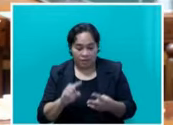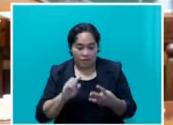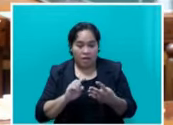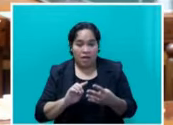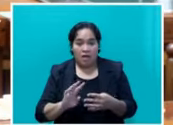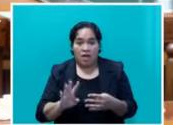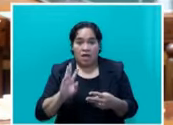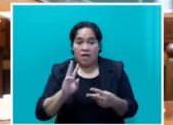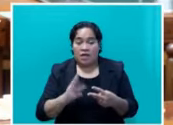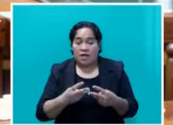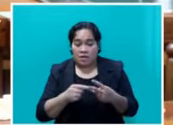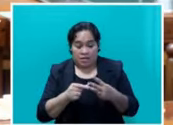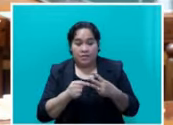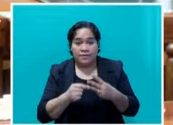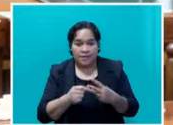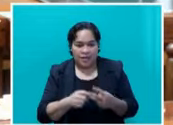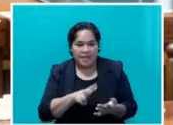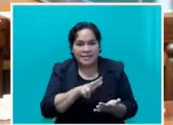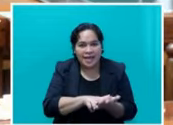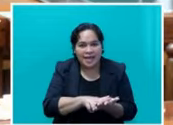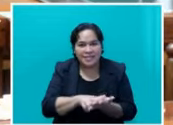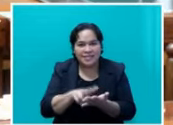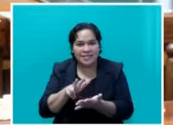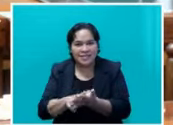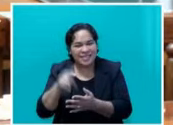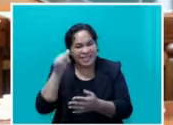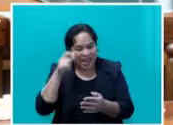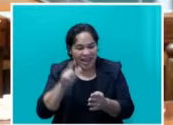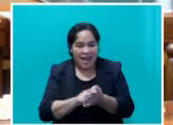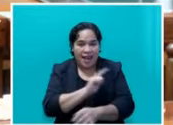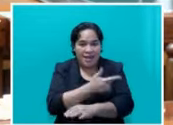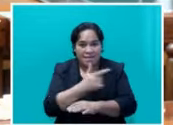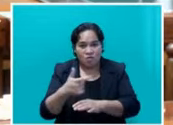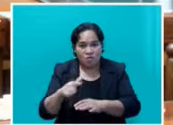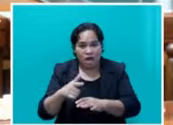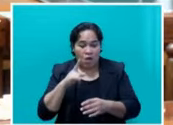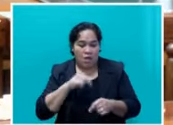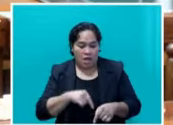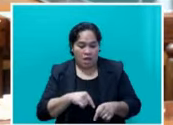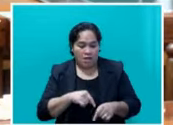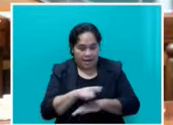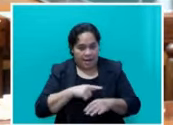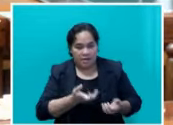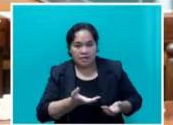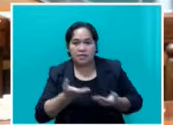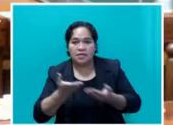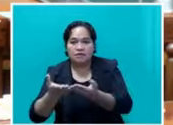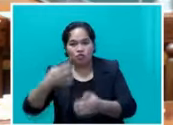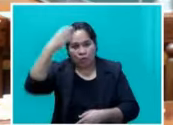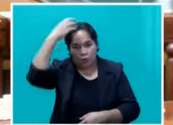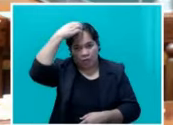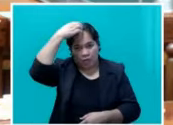Honorable Speaker, was signed by the chiefs in 1874, the ceding of Fiji to Queen Victoria and her